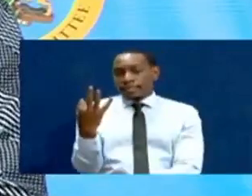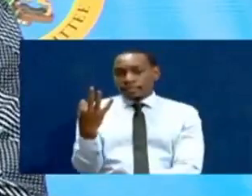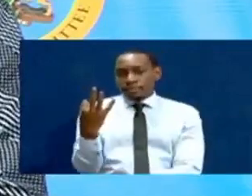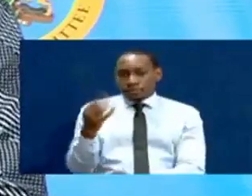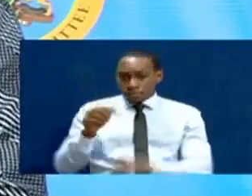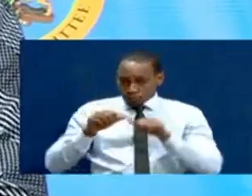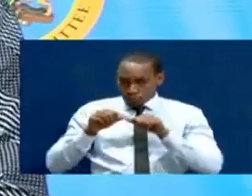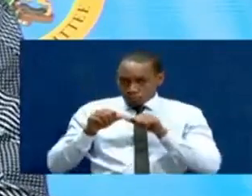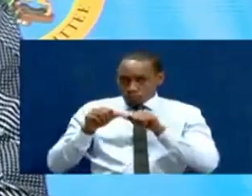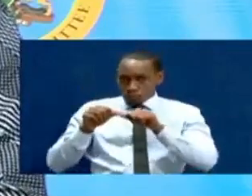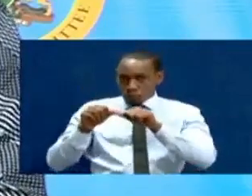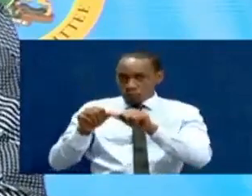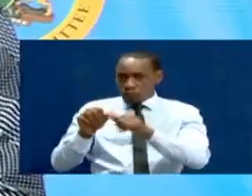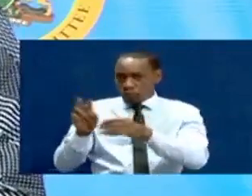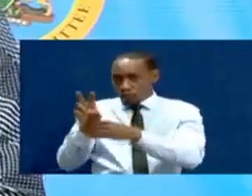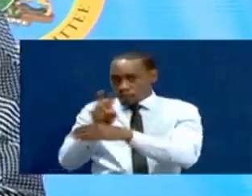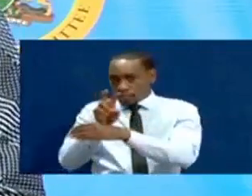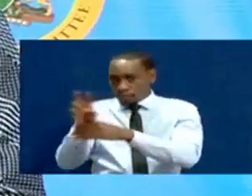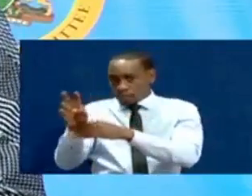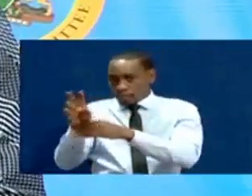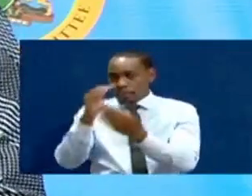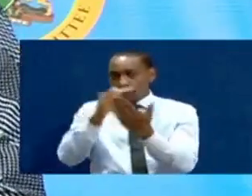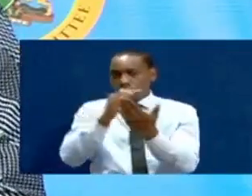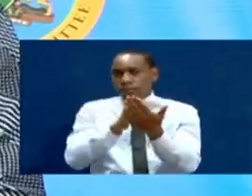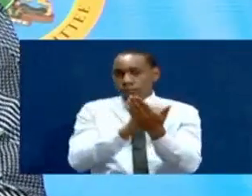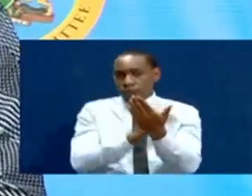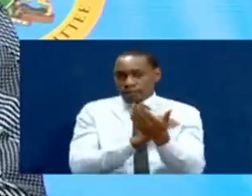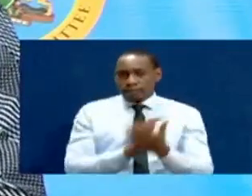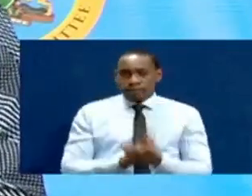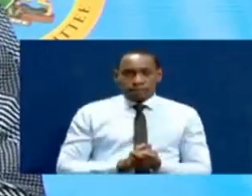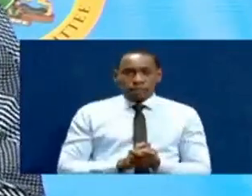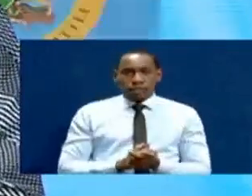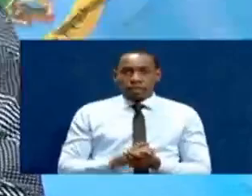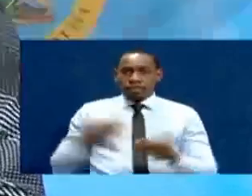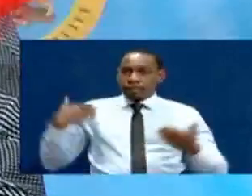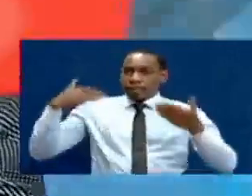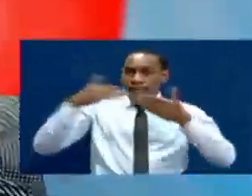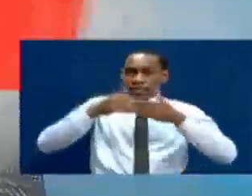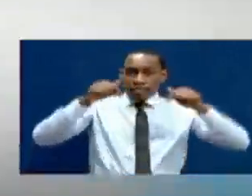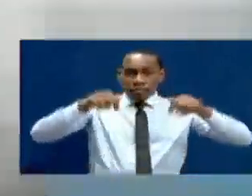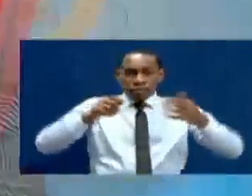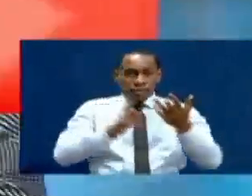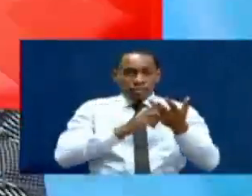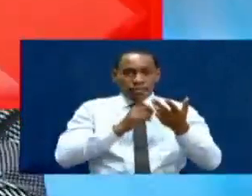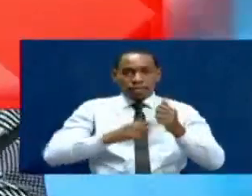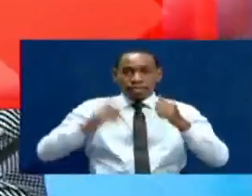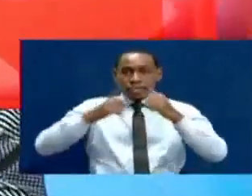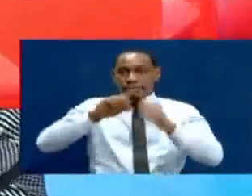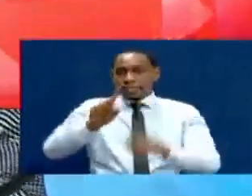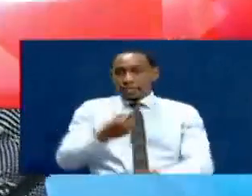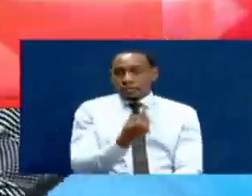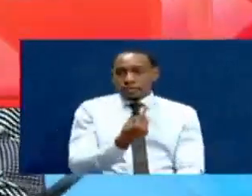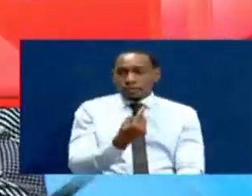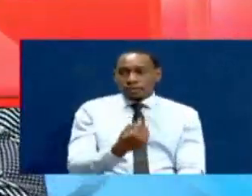573 remain in our monitoring program. To date, a total of